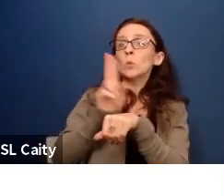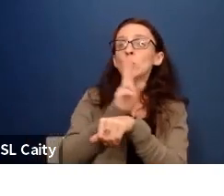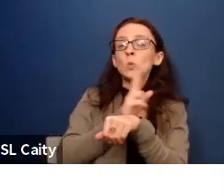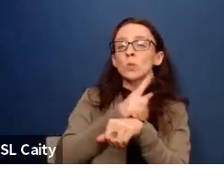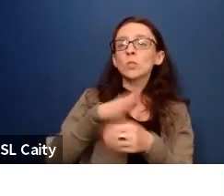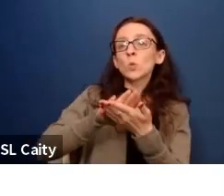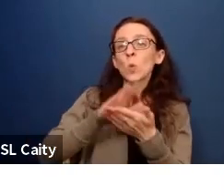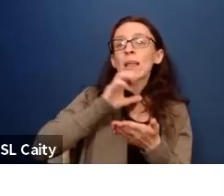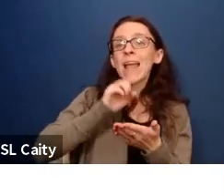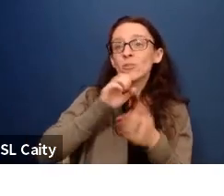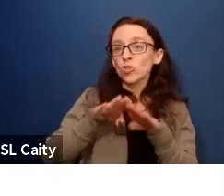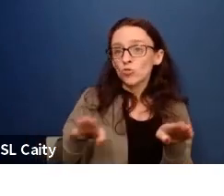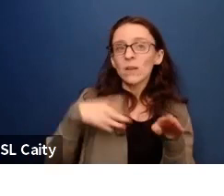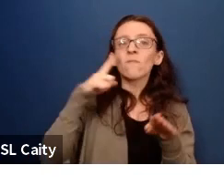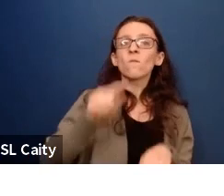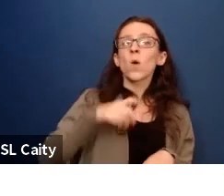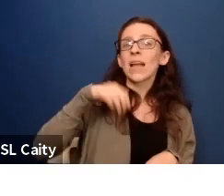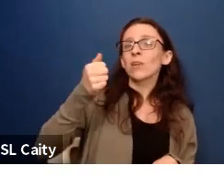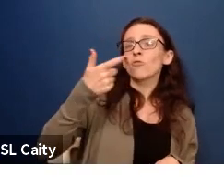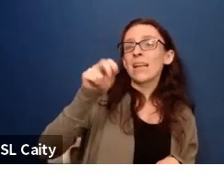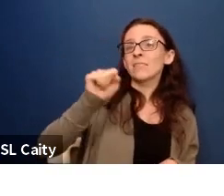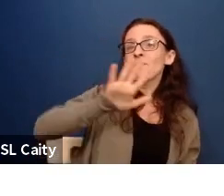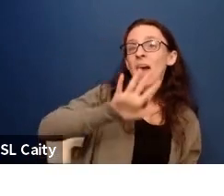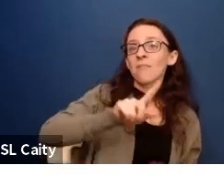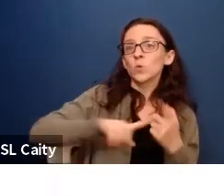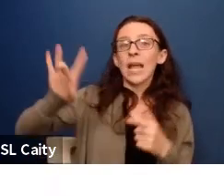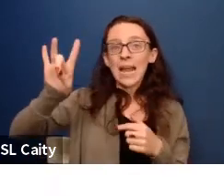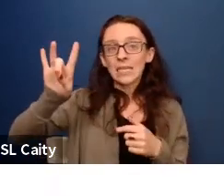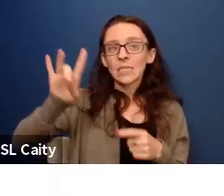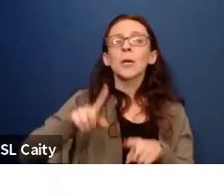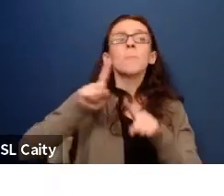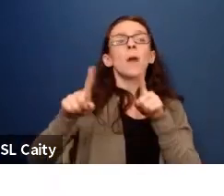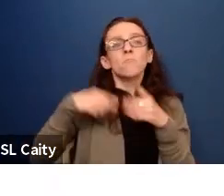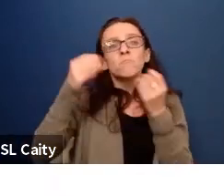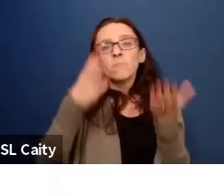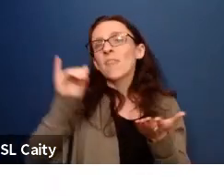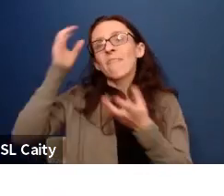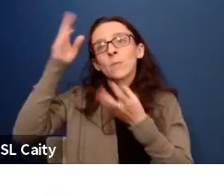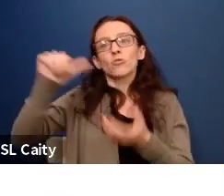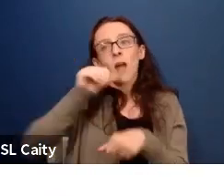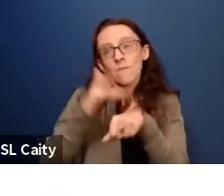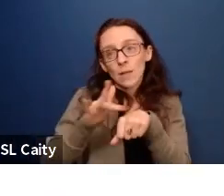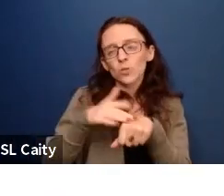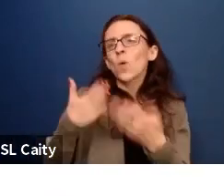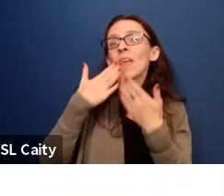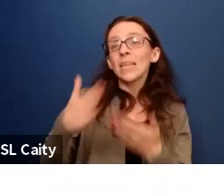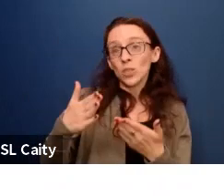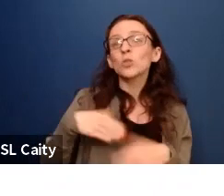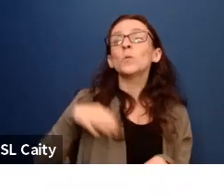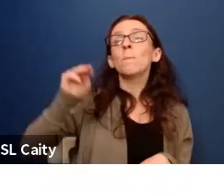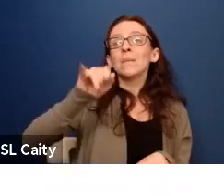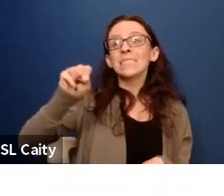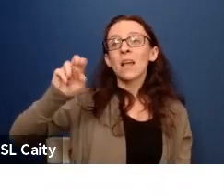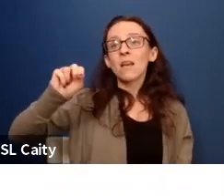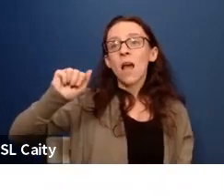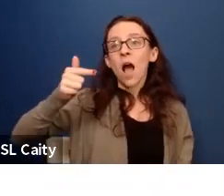I incorrectly said that was not available. So I'd like to thank Ms. Nagasawa for suggesting it.